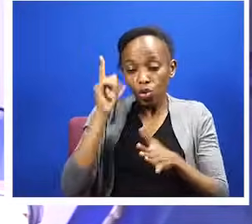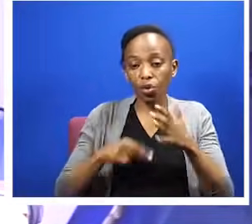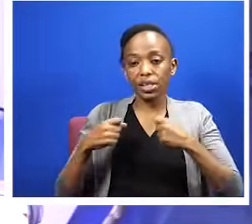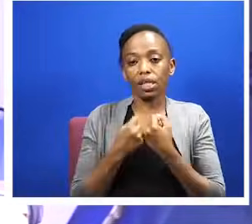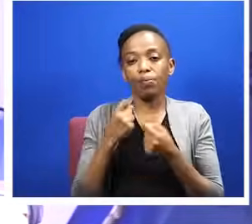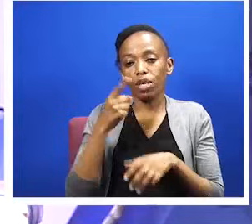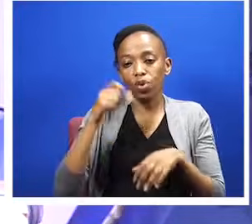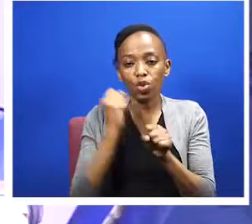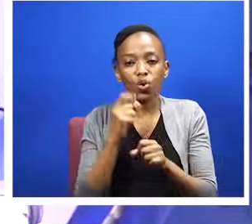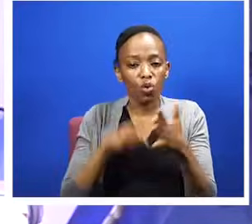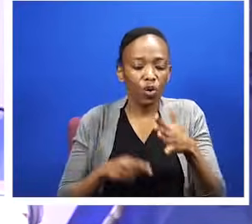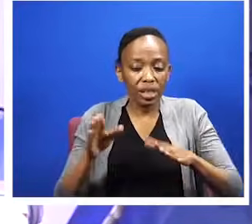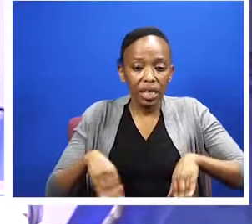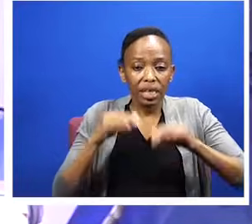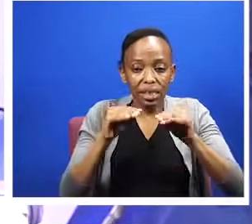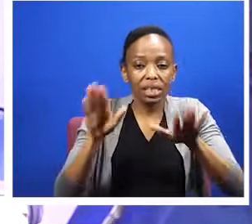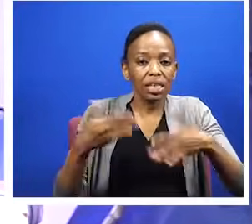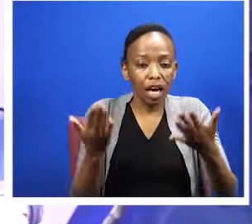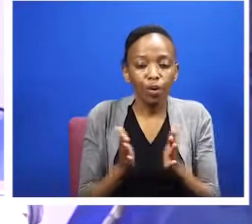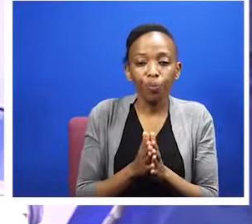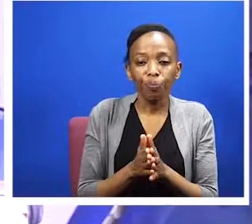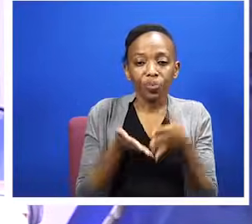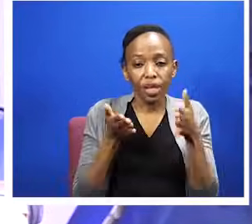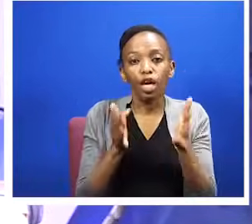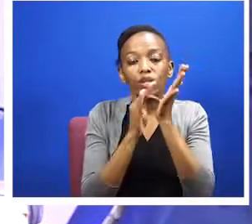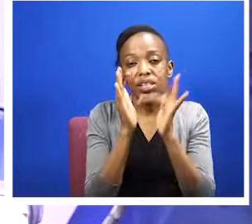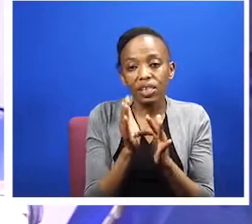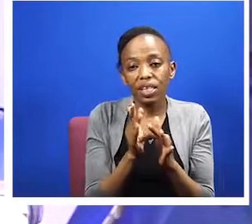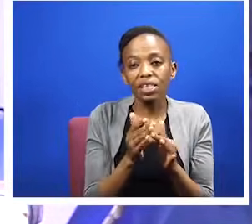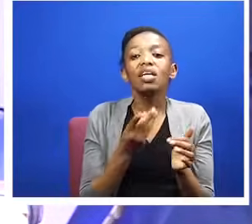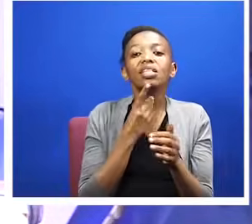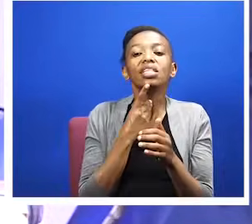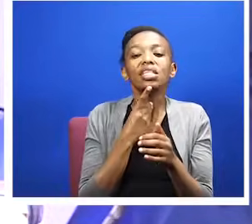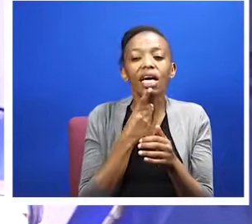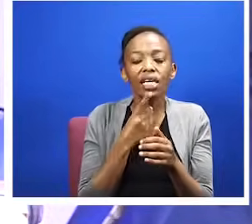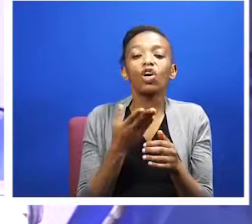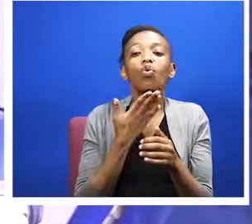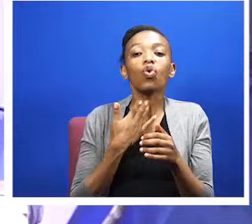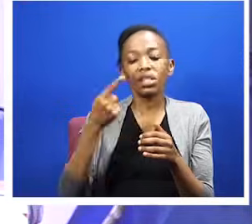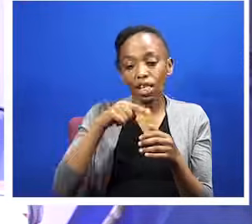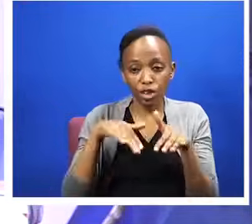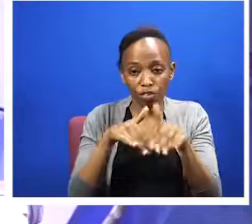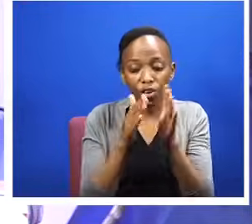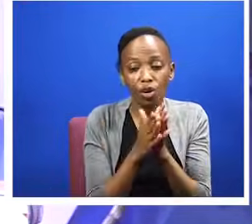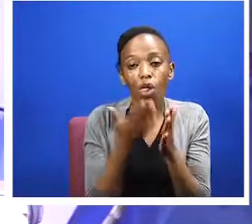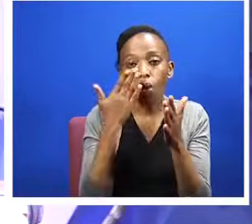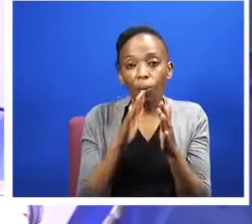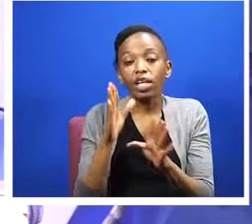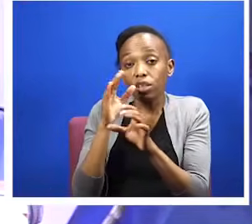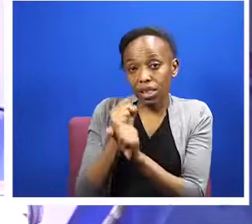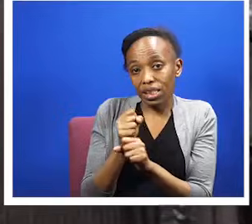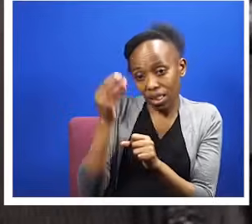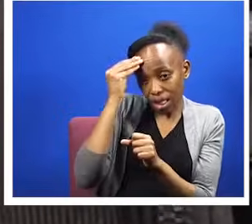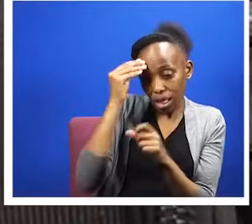are we doing? How are we teaching you this? Okay? So Jesus desires or wants us to follow him by trusting and